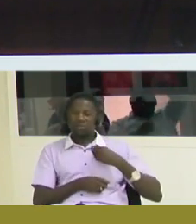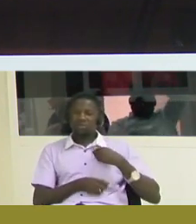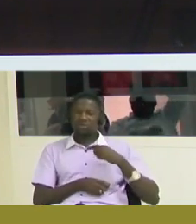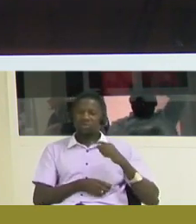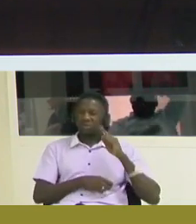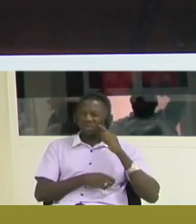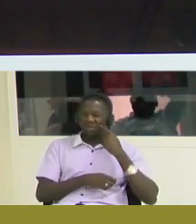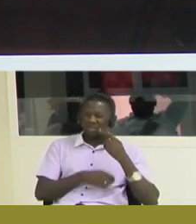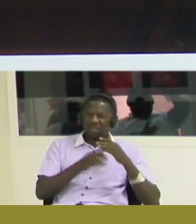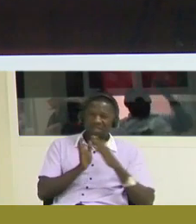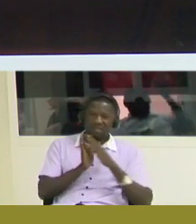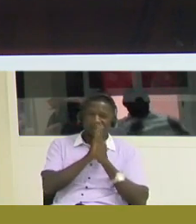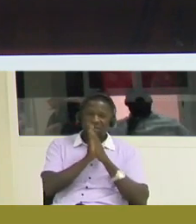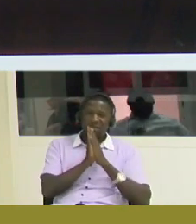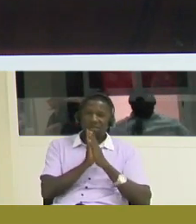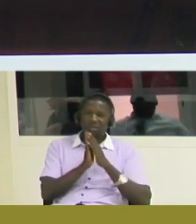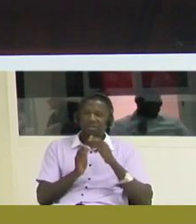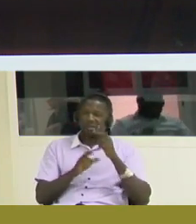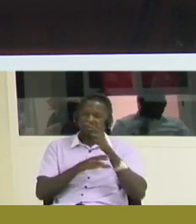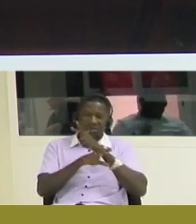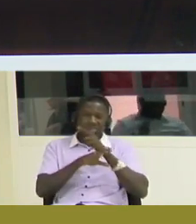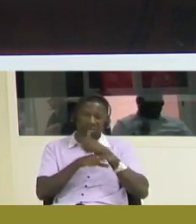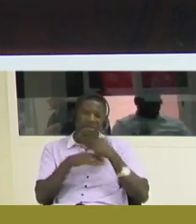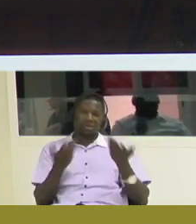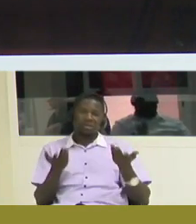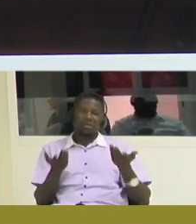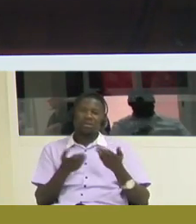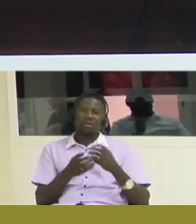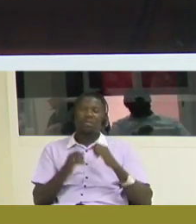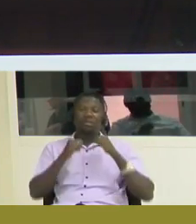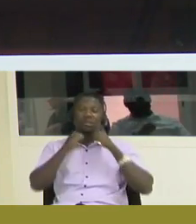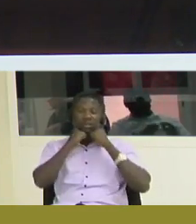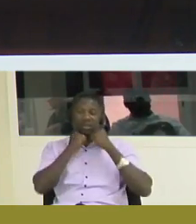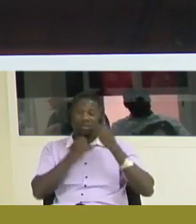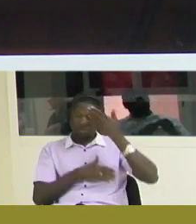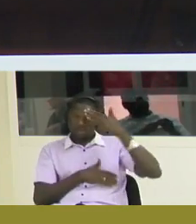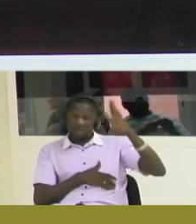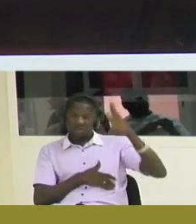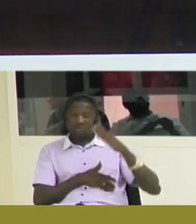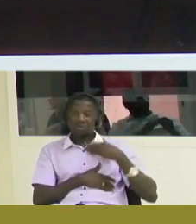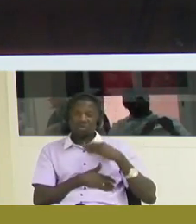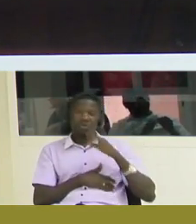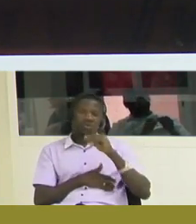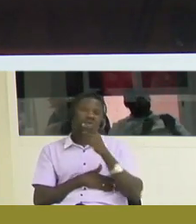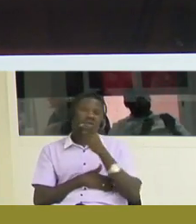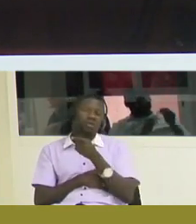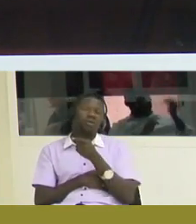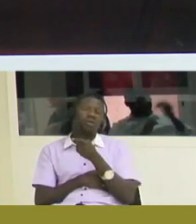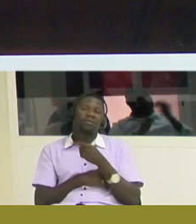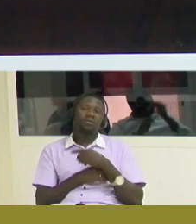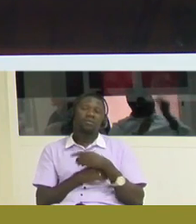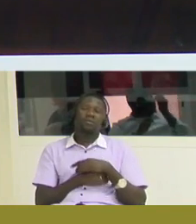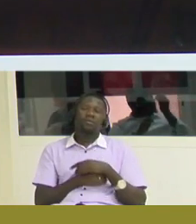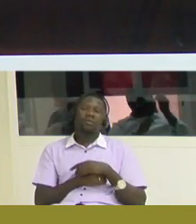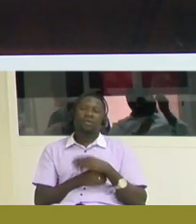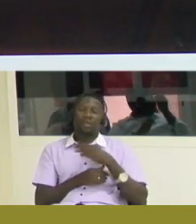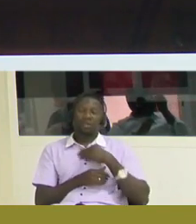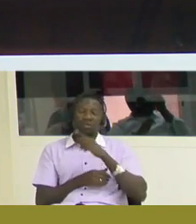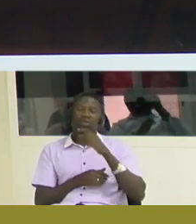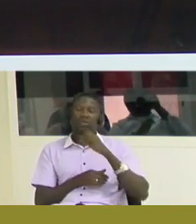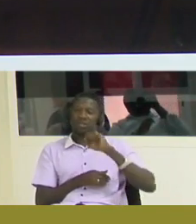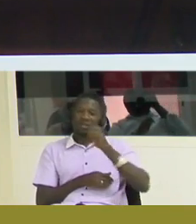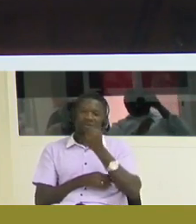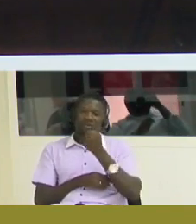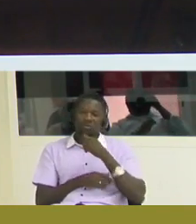and Sunnis I his behavior was sort of doing that and he was difficult to